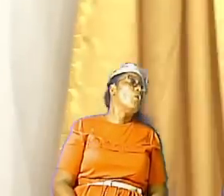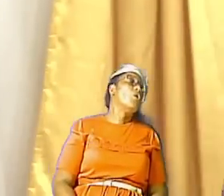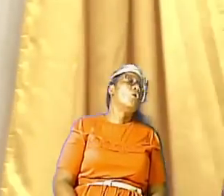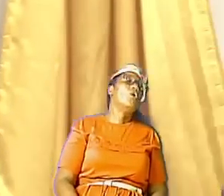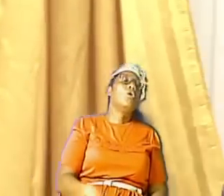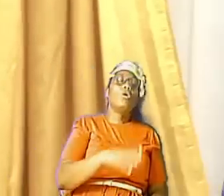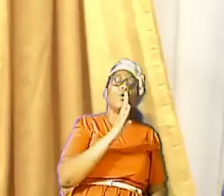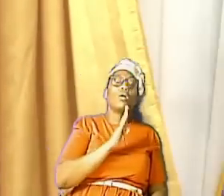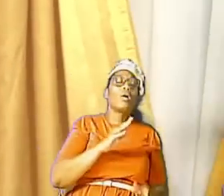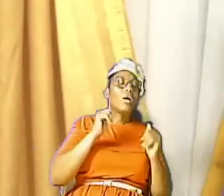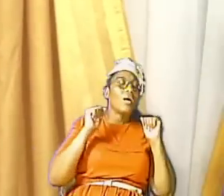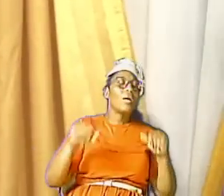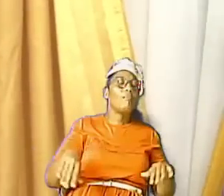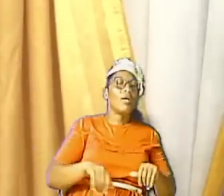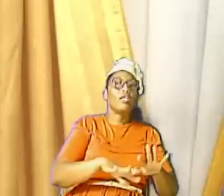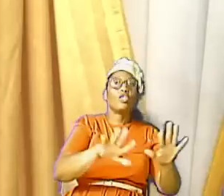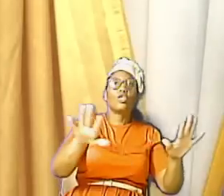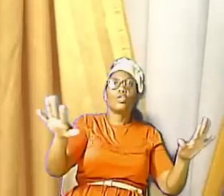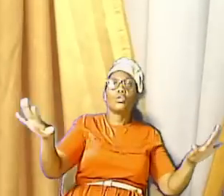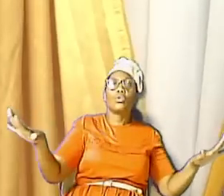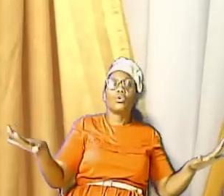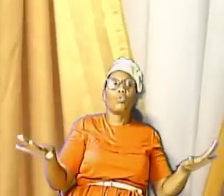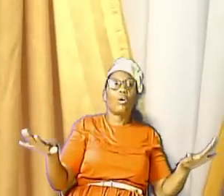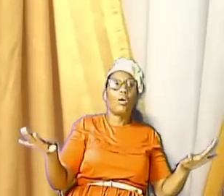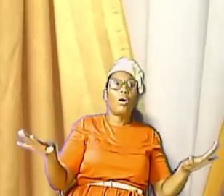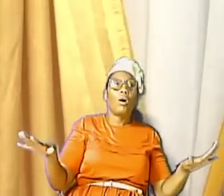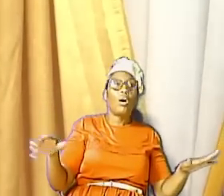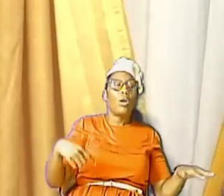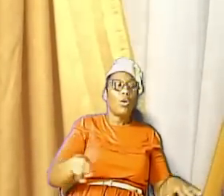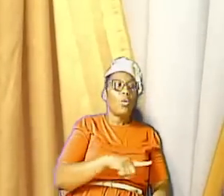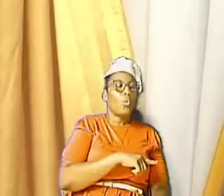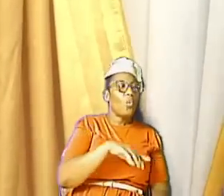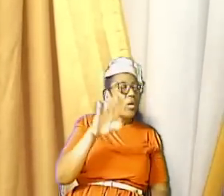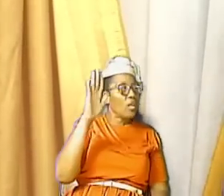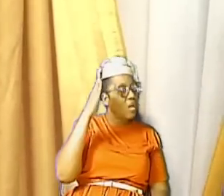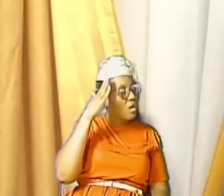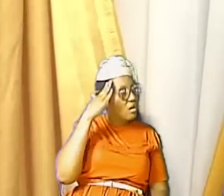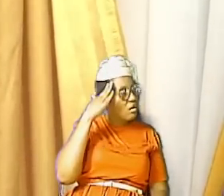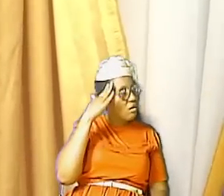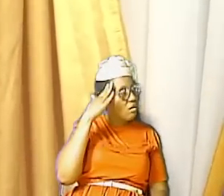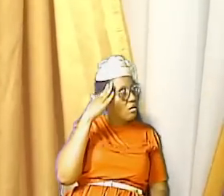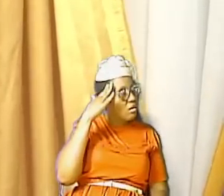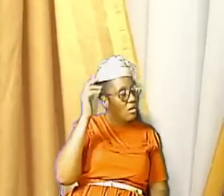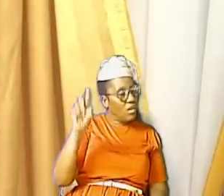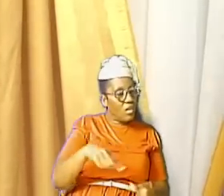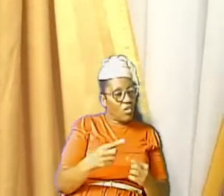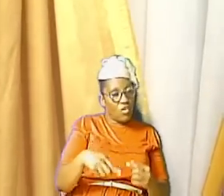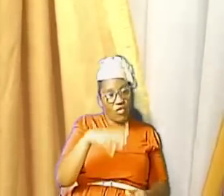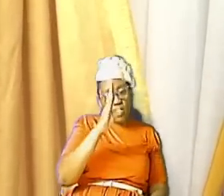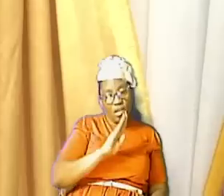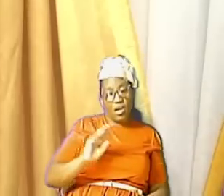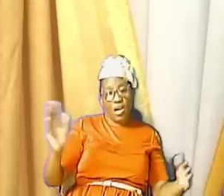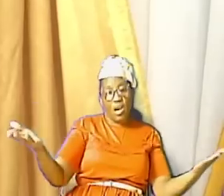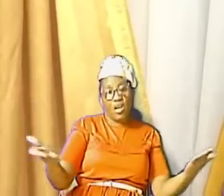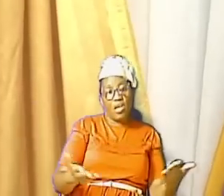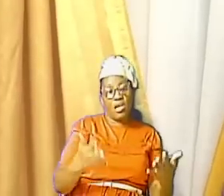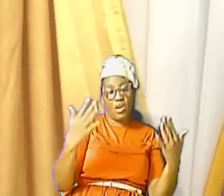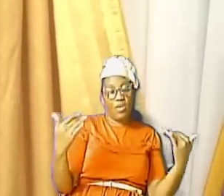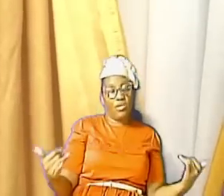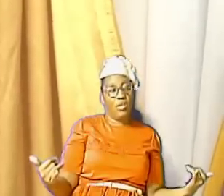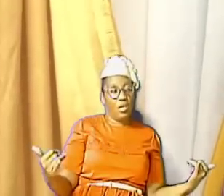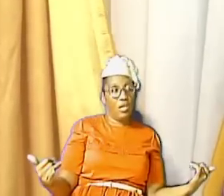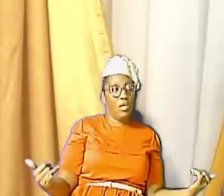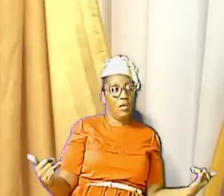God bless you. Oh, hallelujah. We acknowledge the great God in the house today.